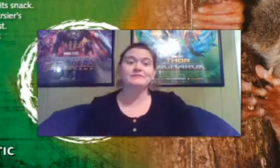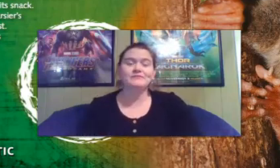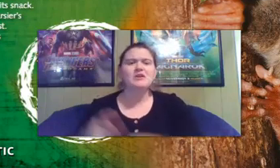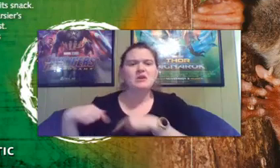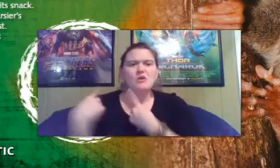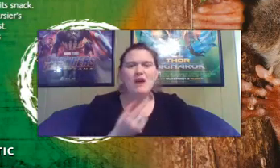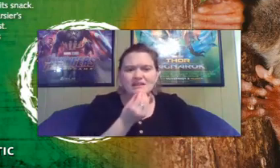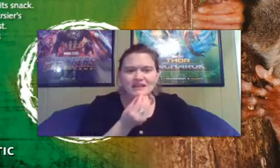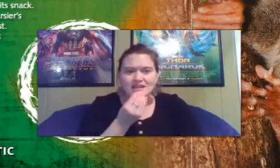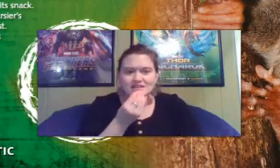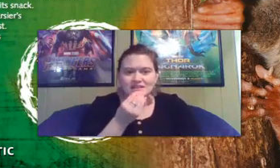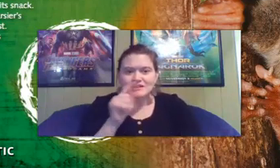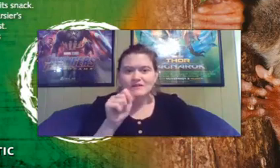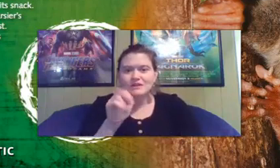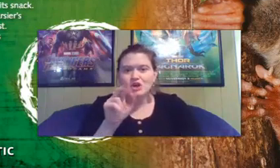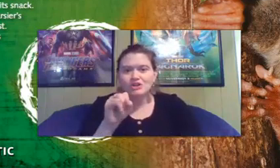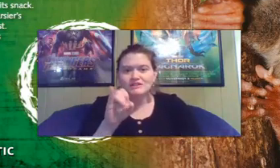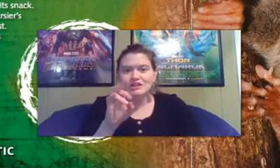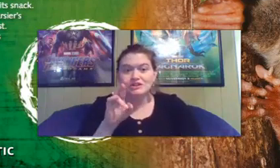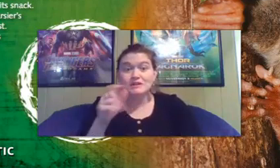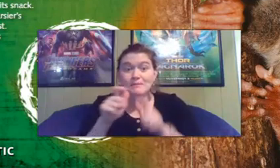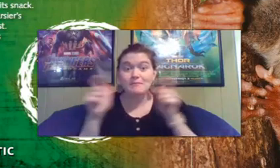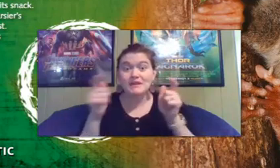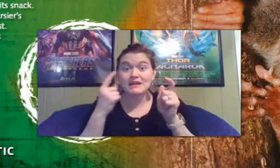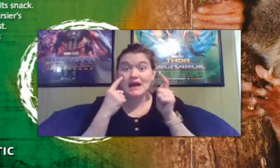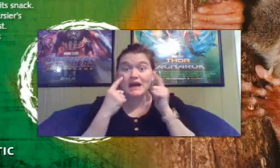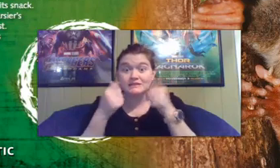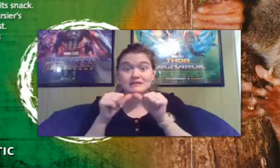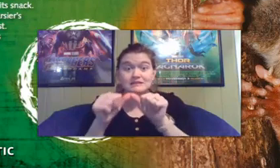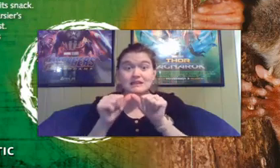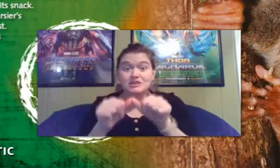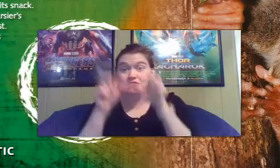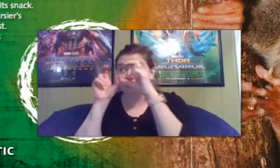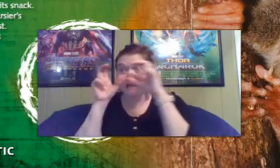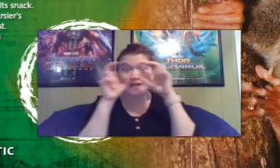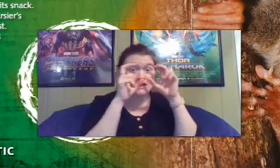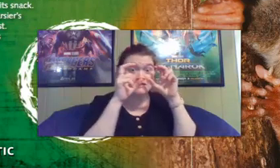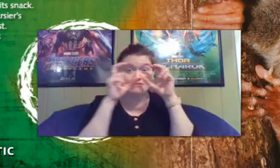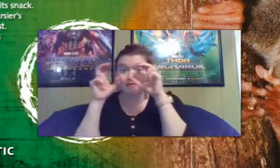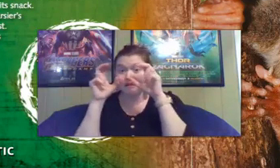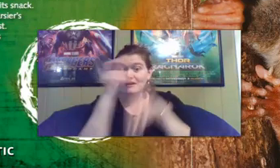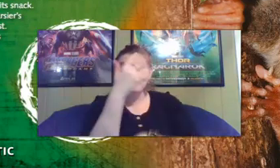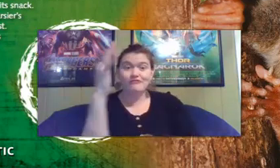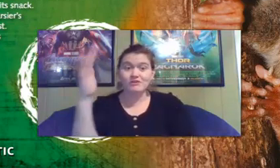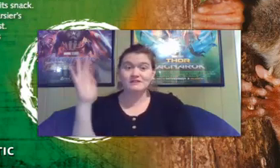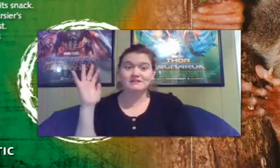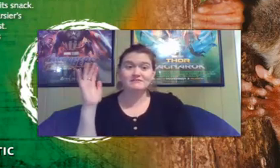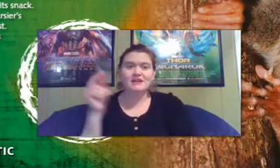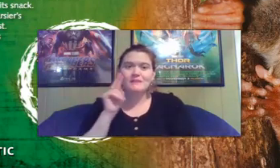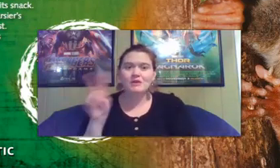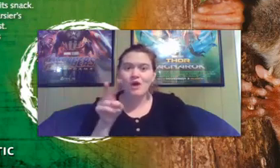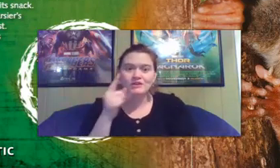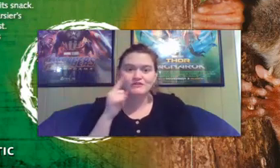snack. While it eats, the tarsier's big eyes continue to scan the